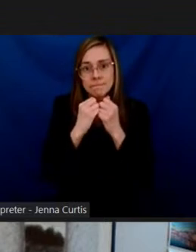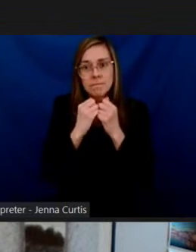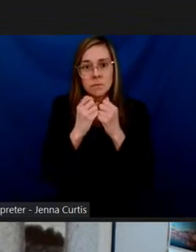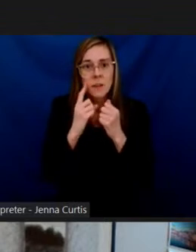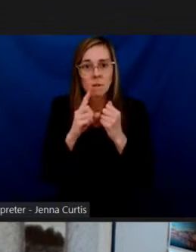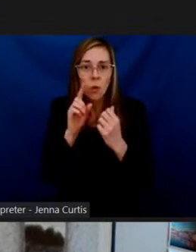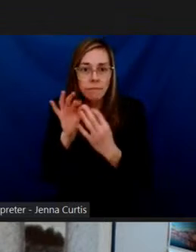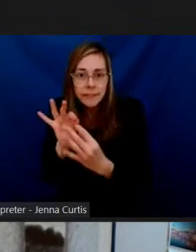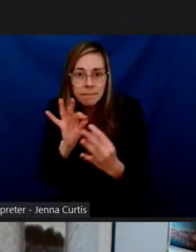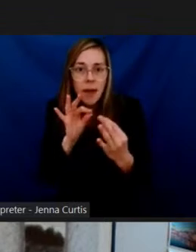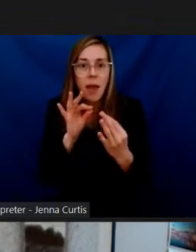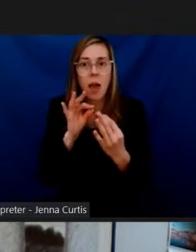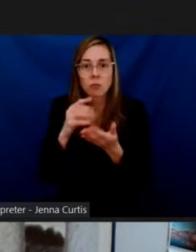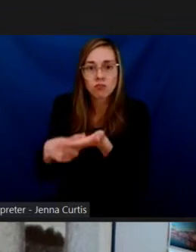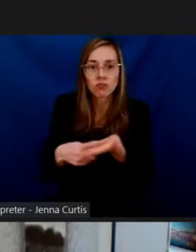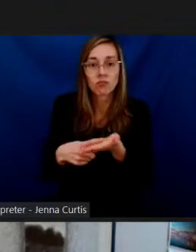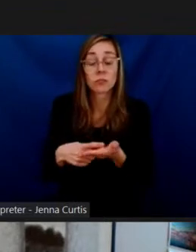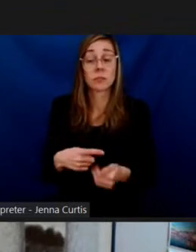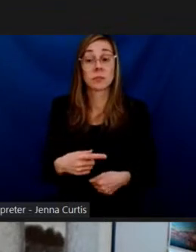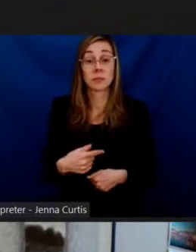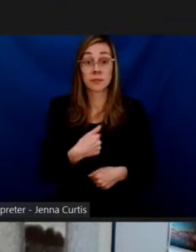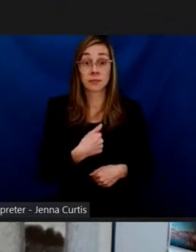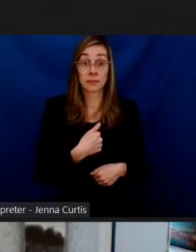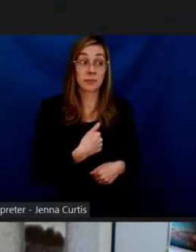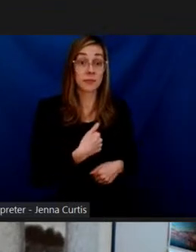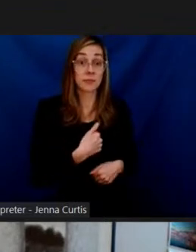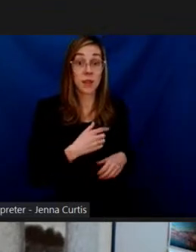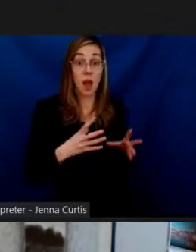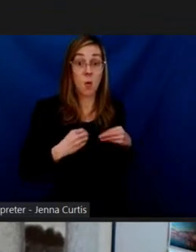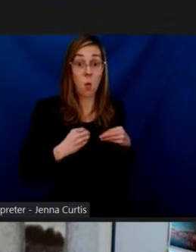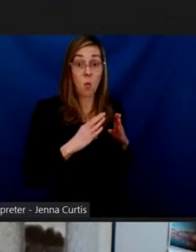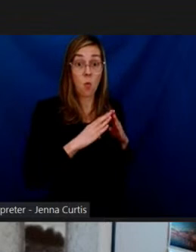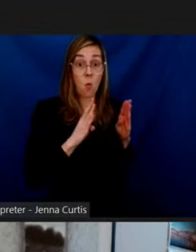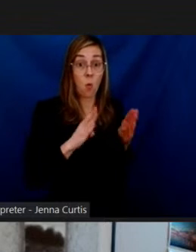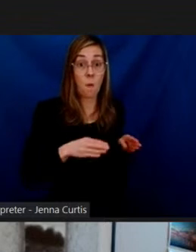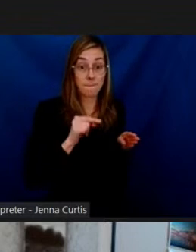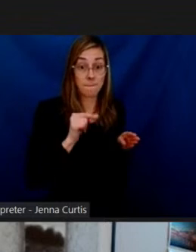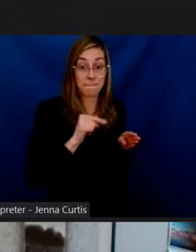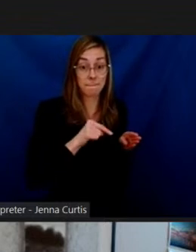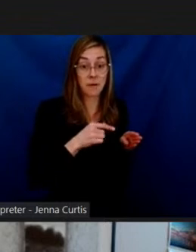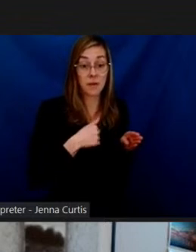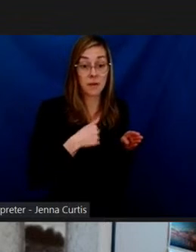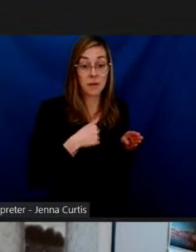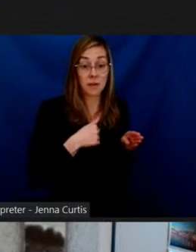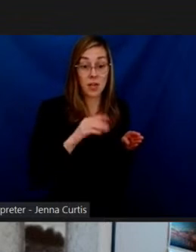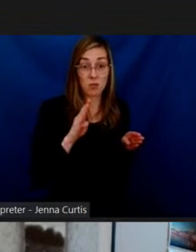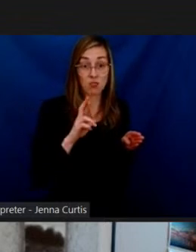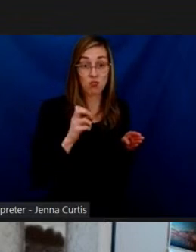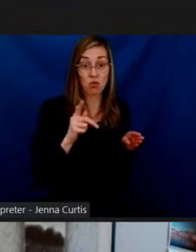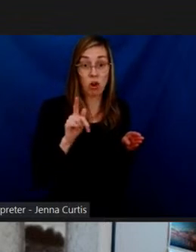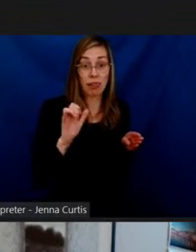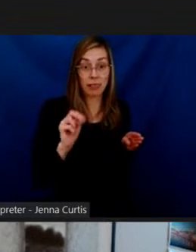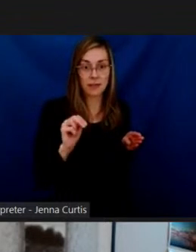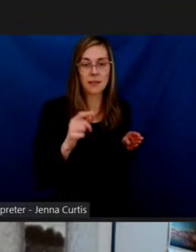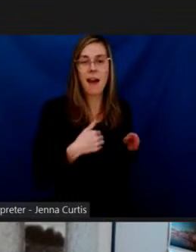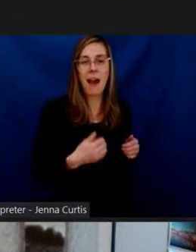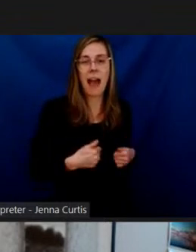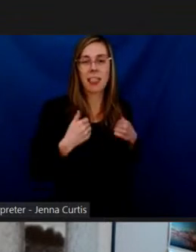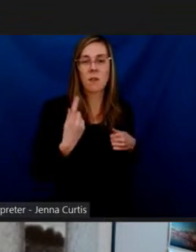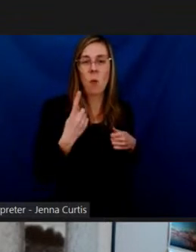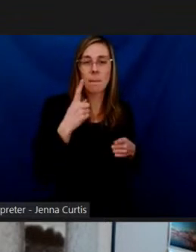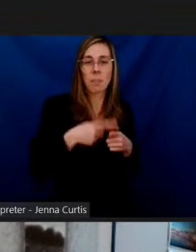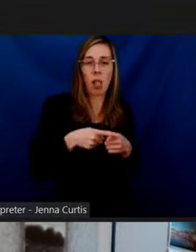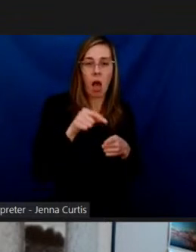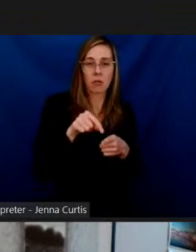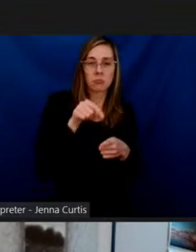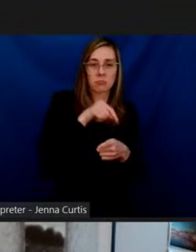input. I am a homeowner in the Brooklyn neighborhood. I live 1 block from Powell Boulevard. And